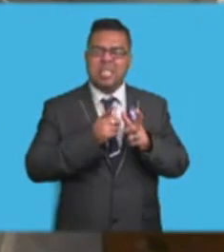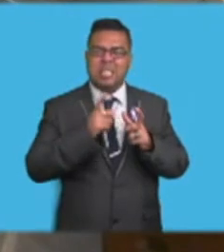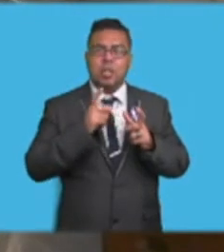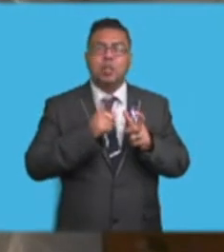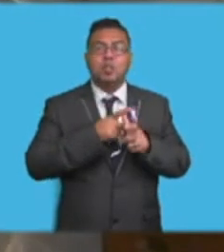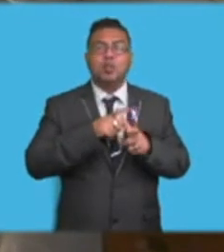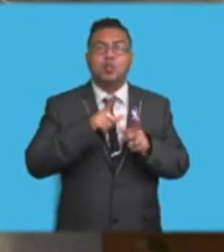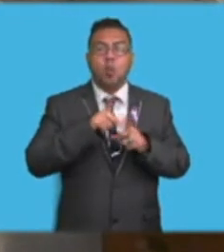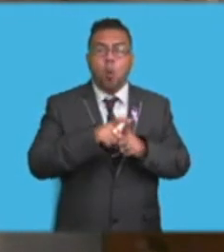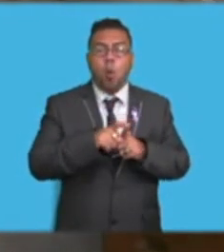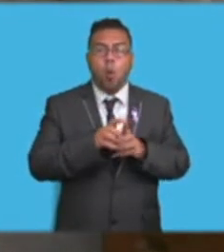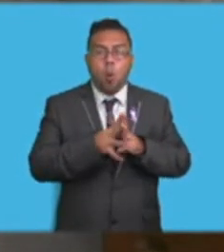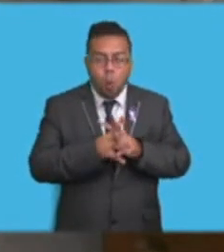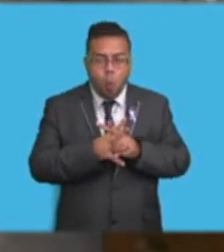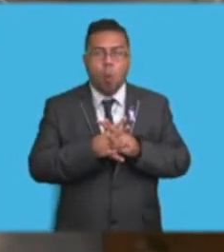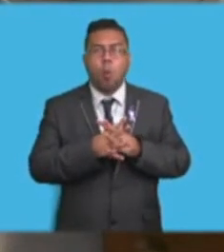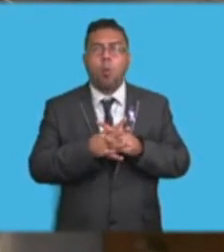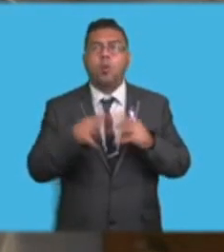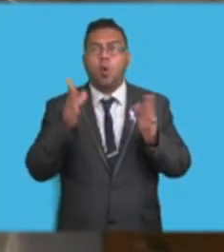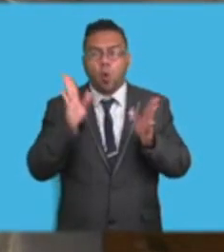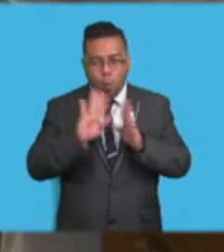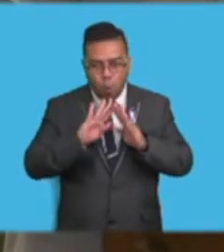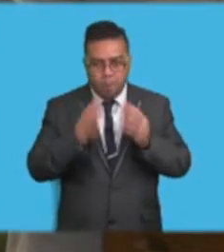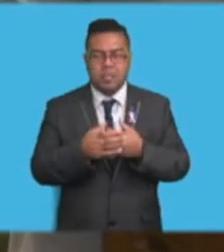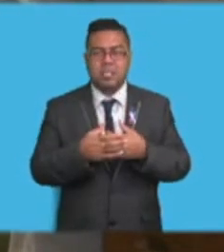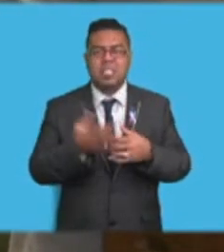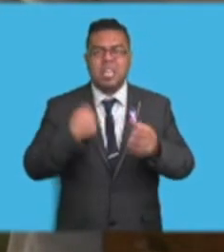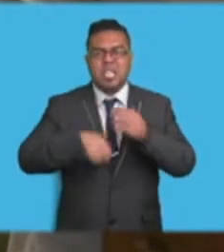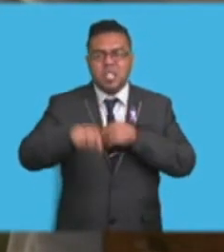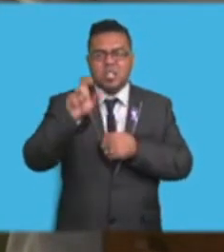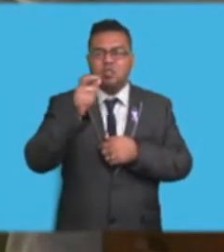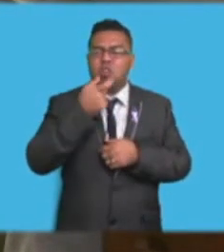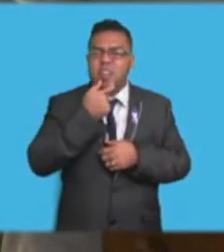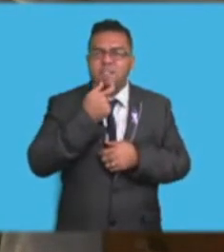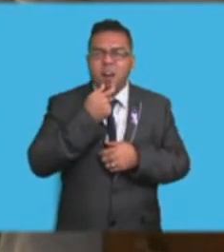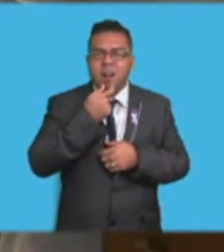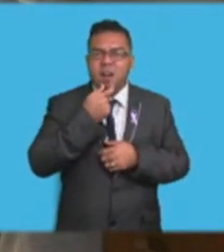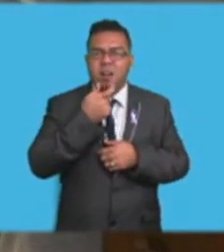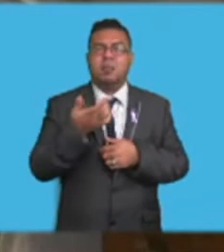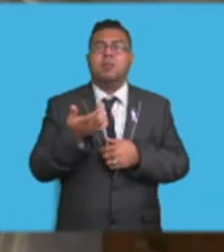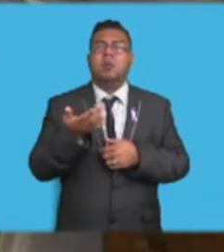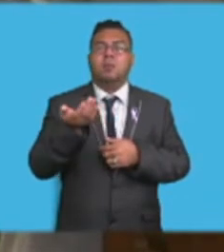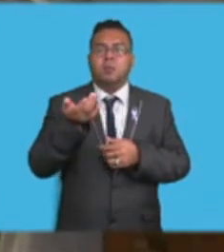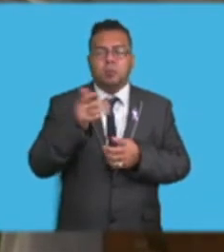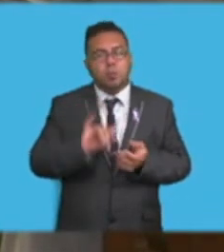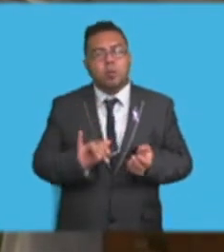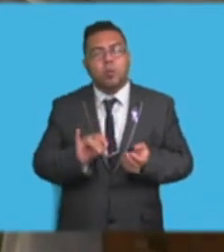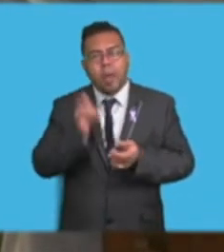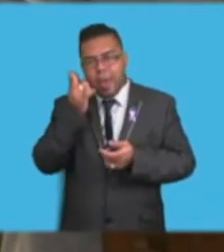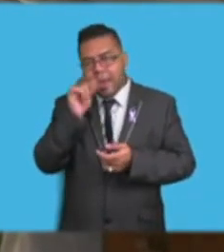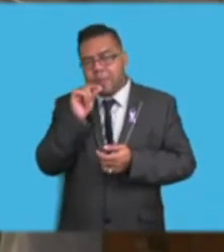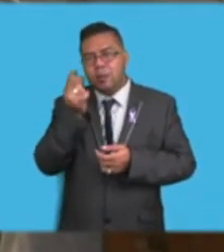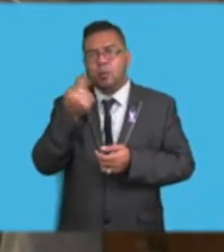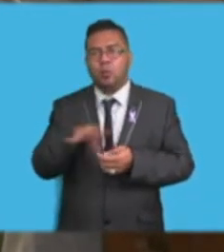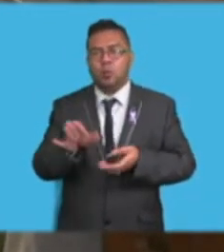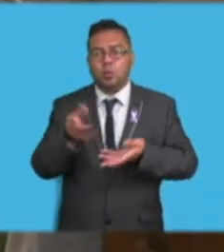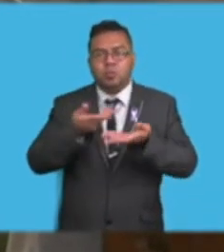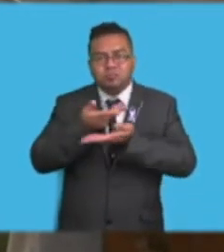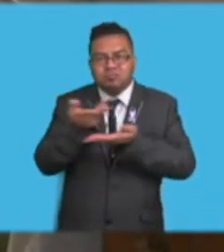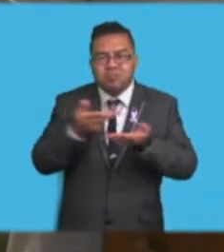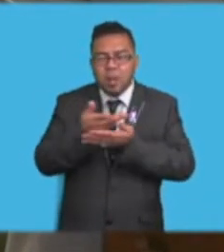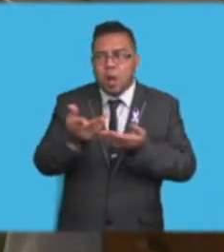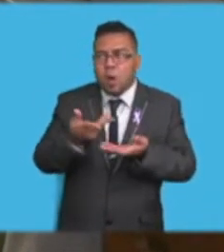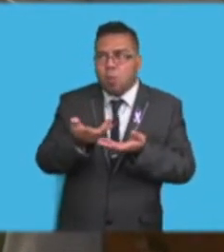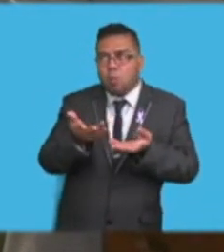Nations office in Geneva. During that dialogue, the Fijian delegation was able to clarify for the committee queries that they